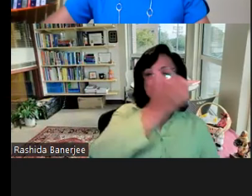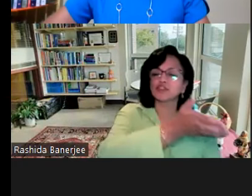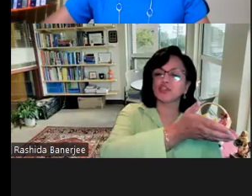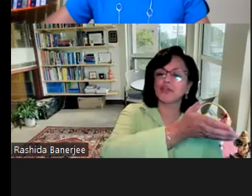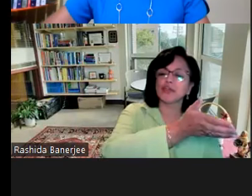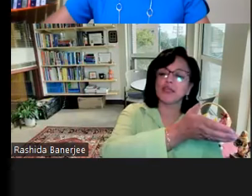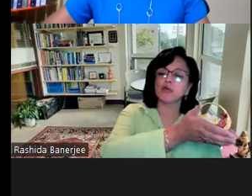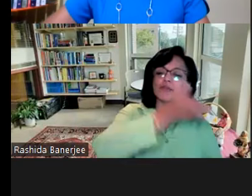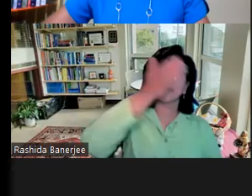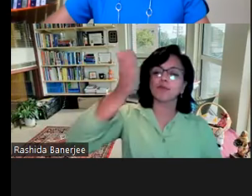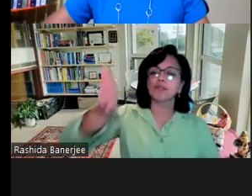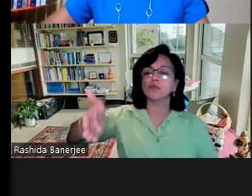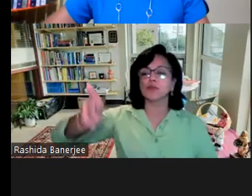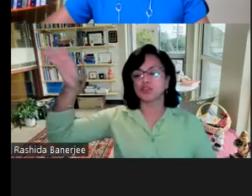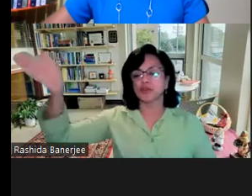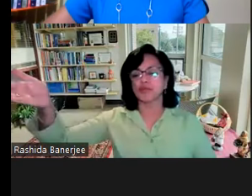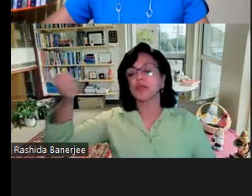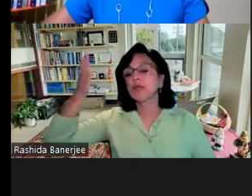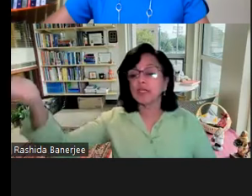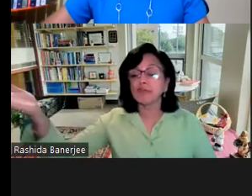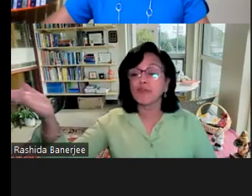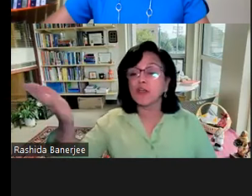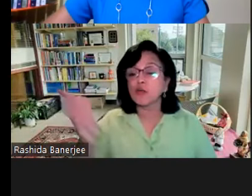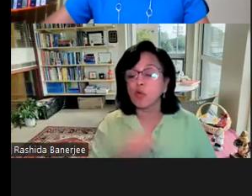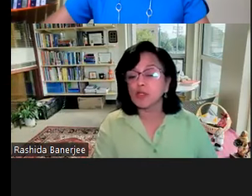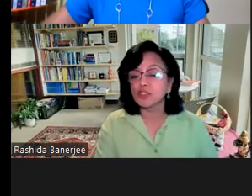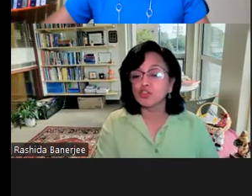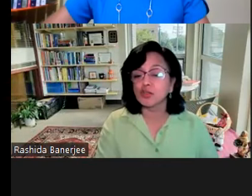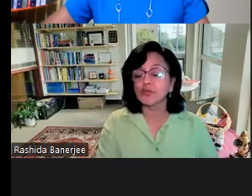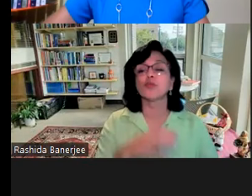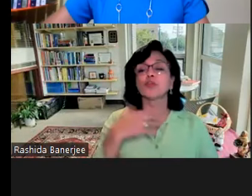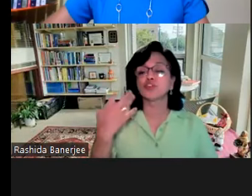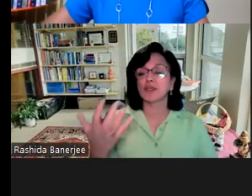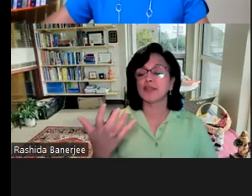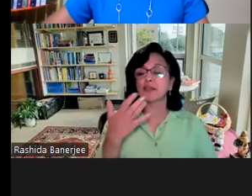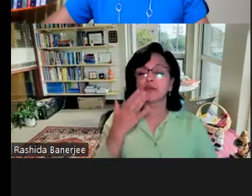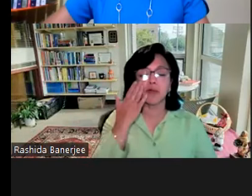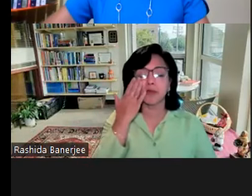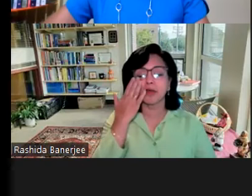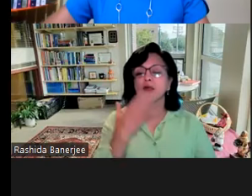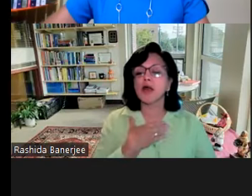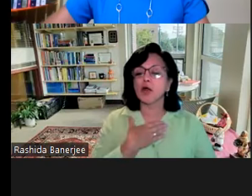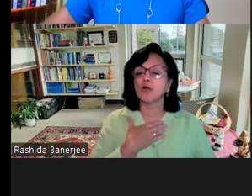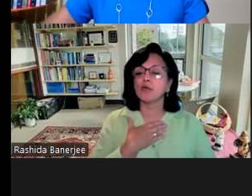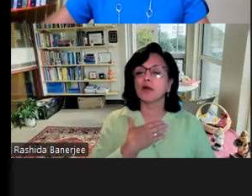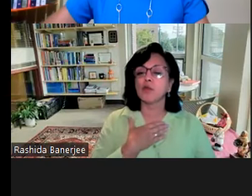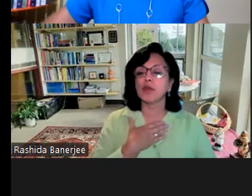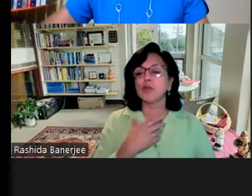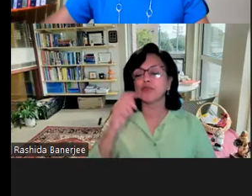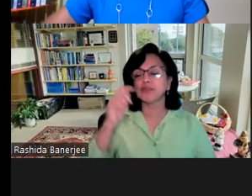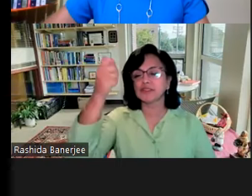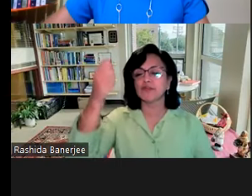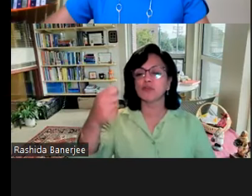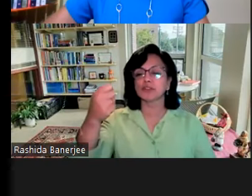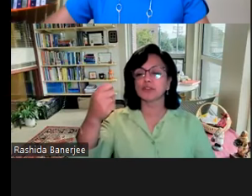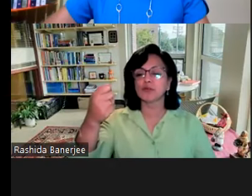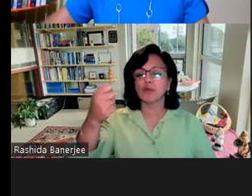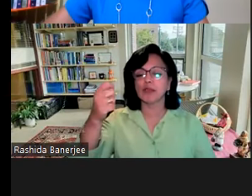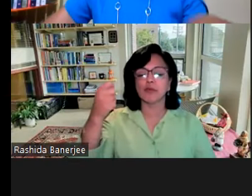start sharing data with families, with children. And if you've got older children, you want to share data. Remember how when we